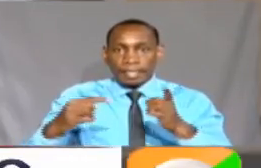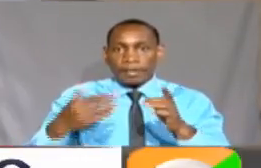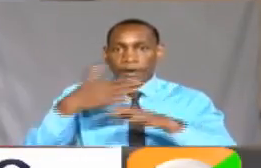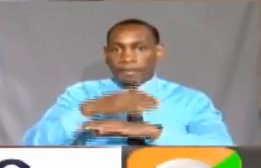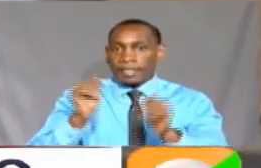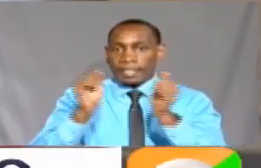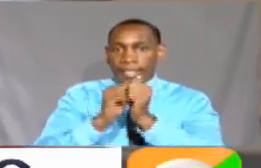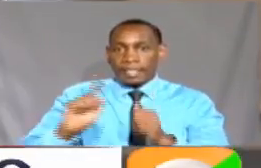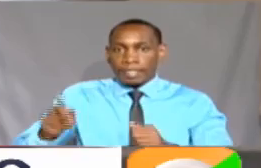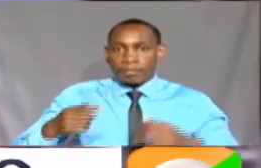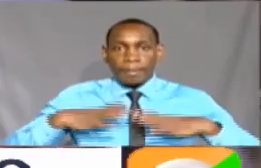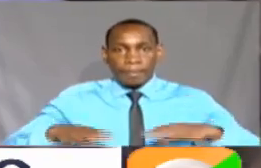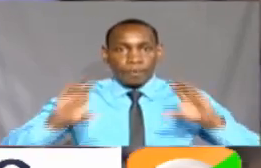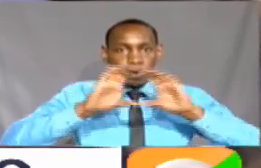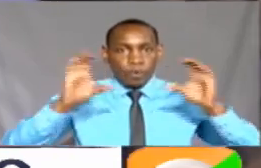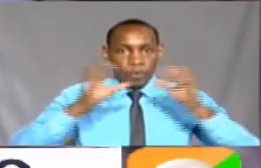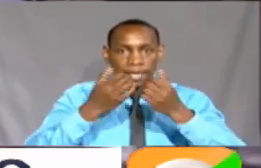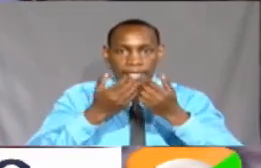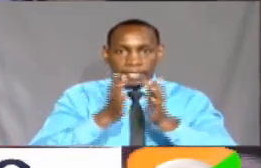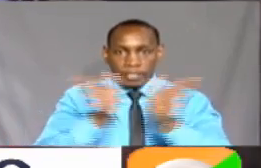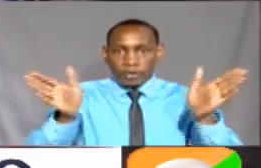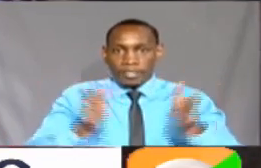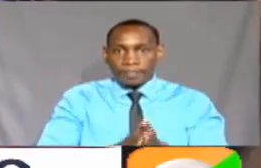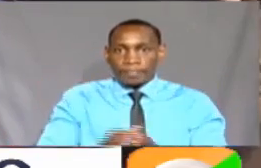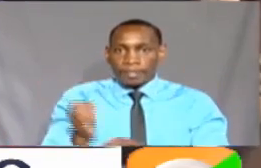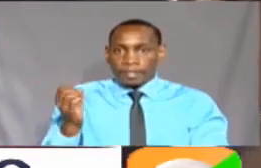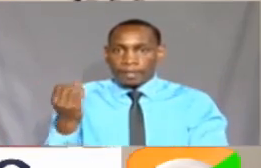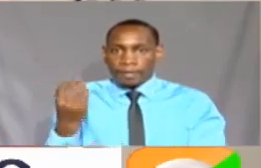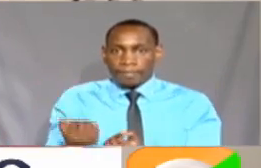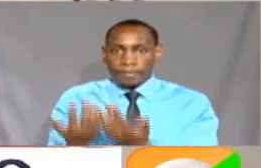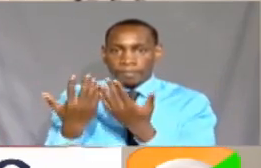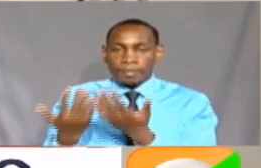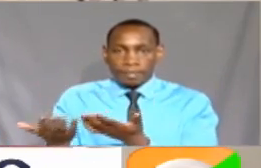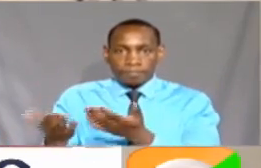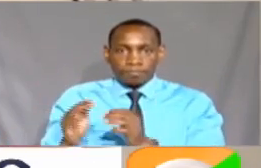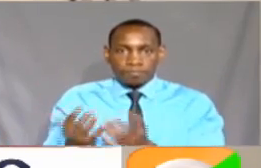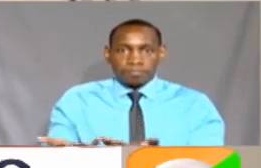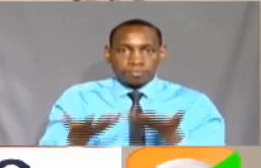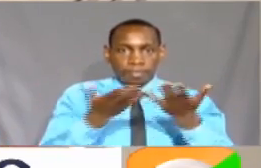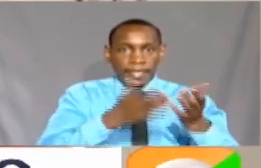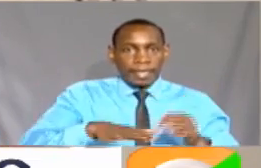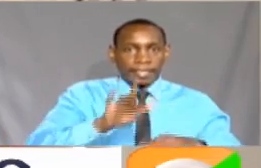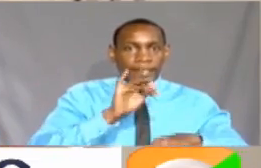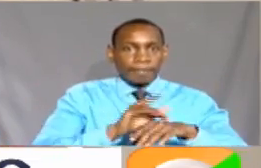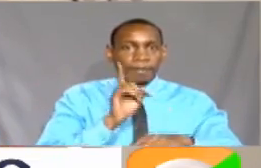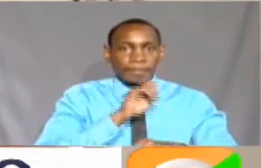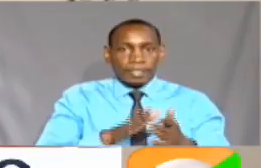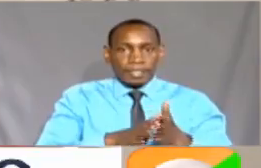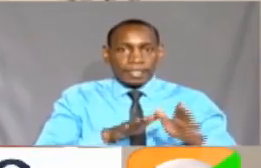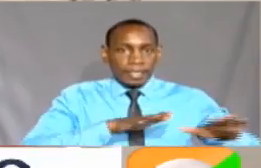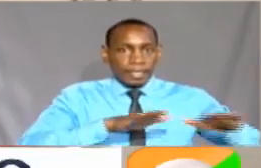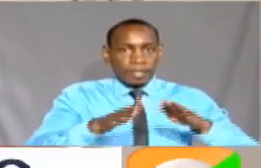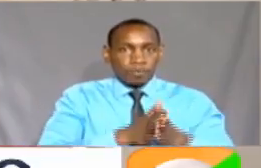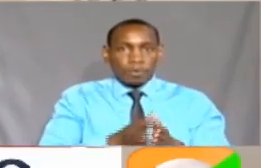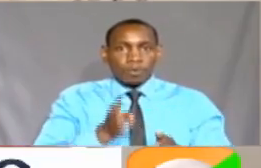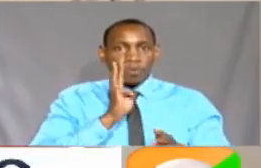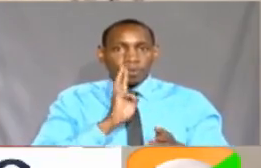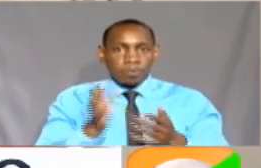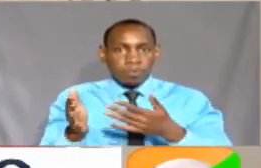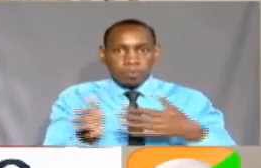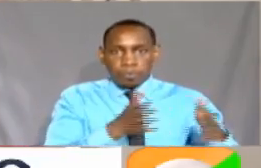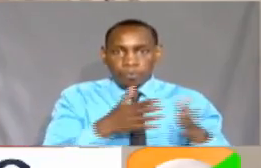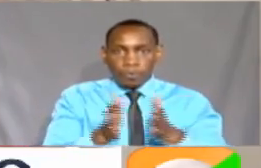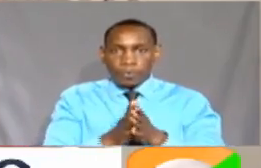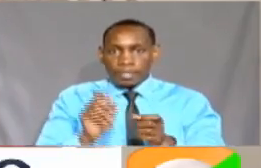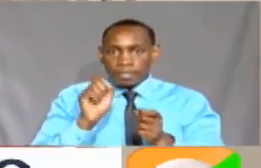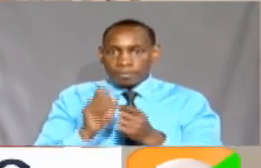over 10,000 people worldwide. The flame will visit the areas most affected by the 2011 earthquake and tsunami, with a torch relay